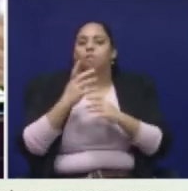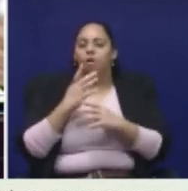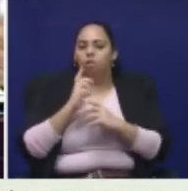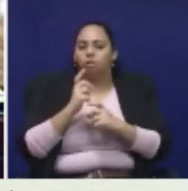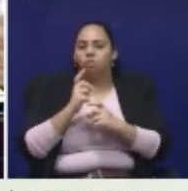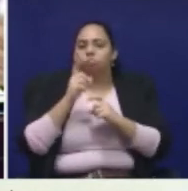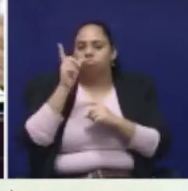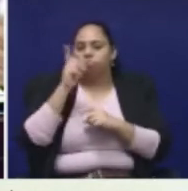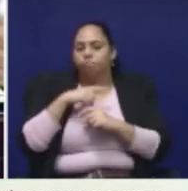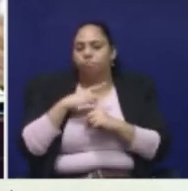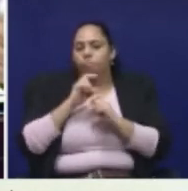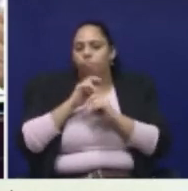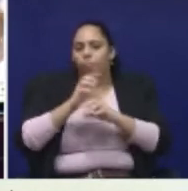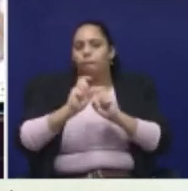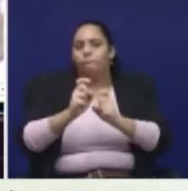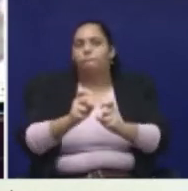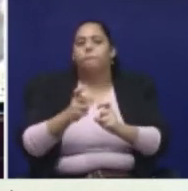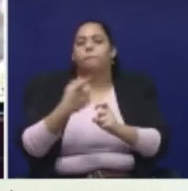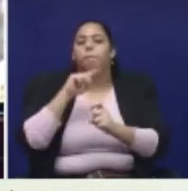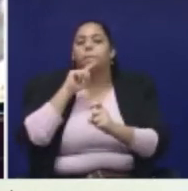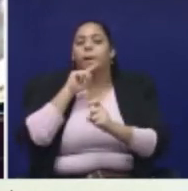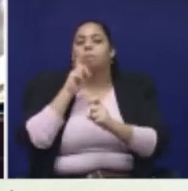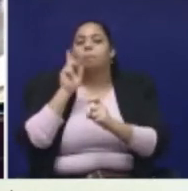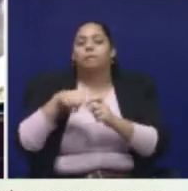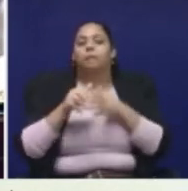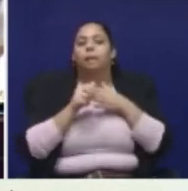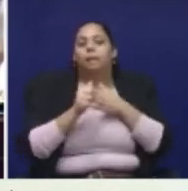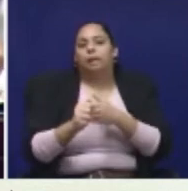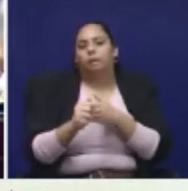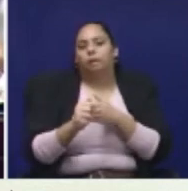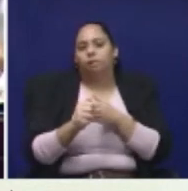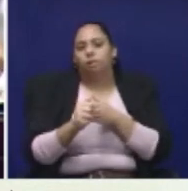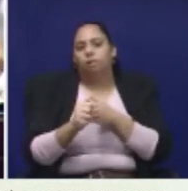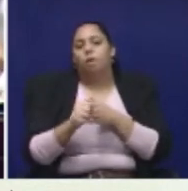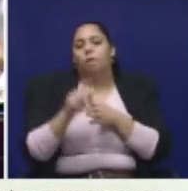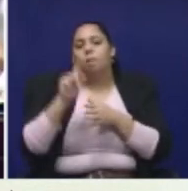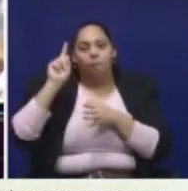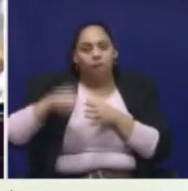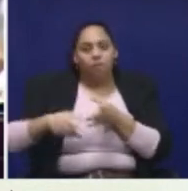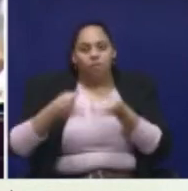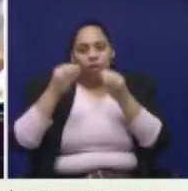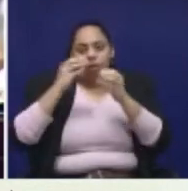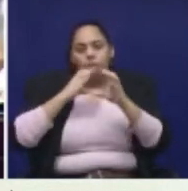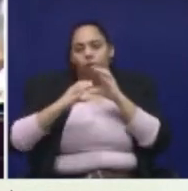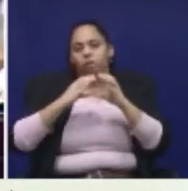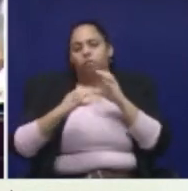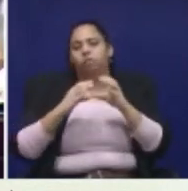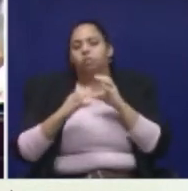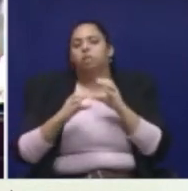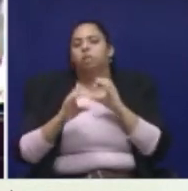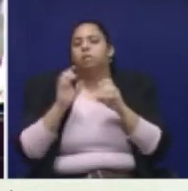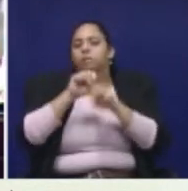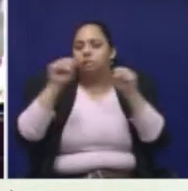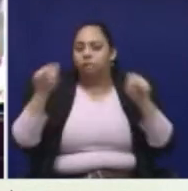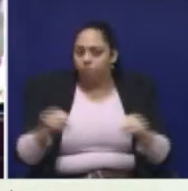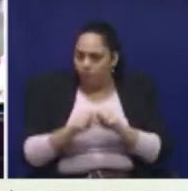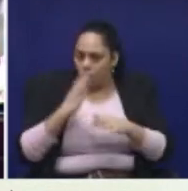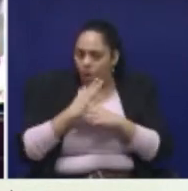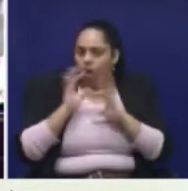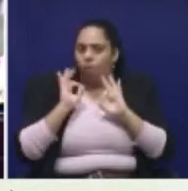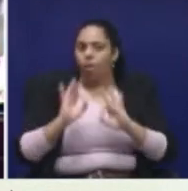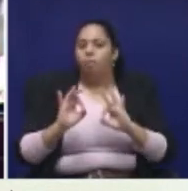GCIS must not merely react, it should lead. We must fund a communication system that is not only efficient, but one that is